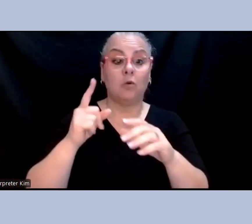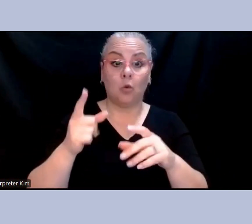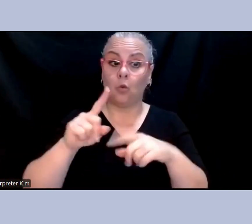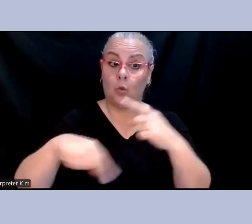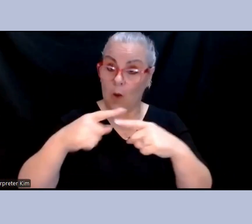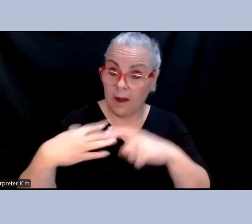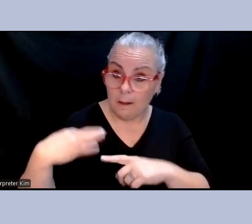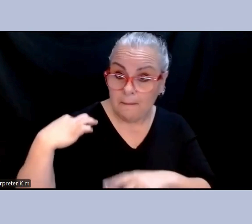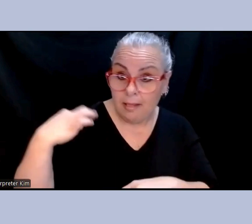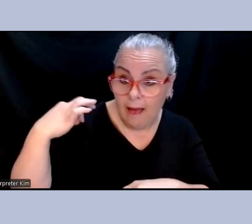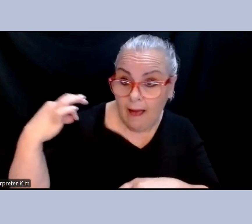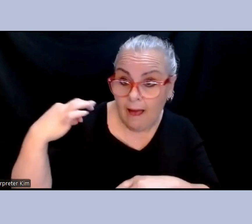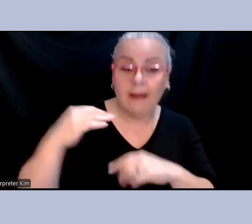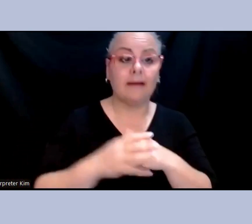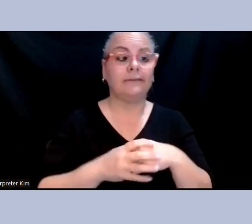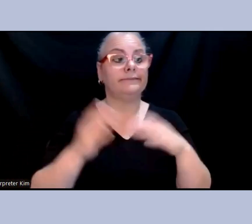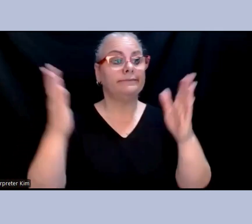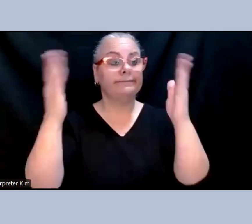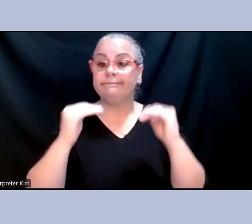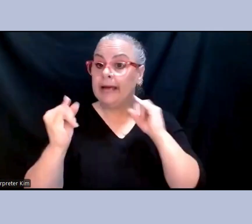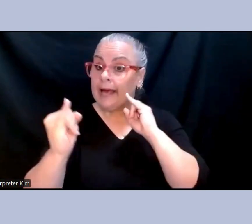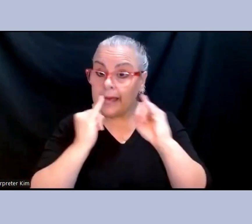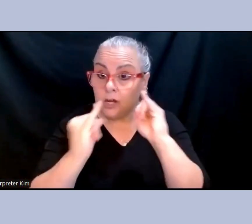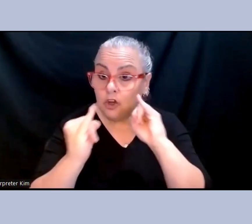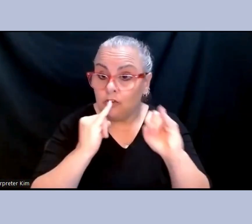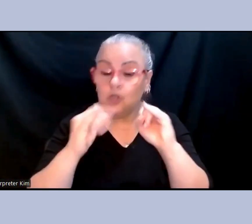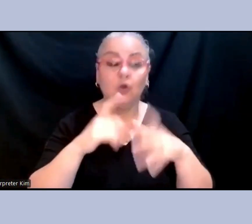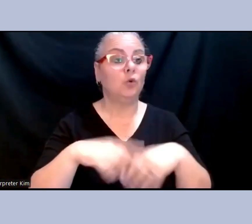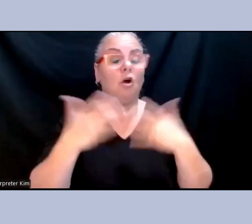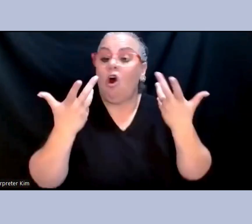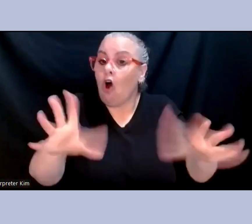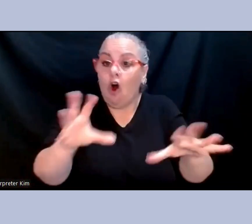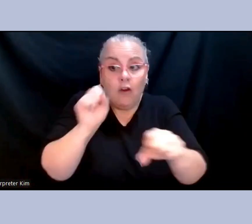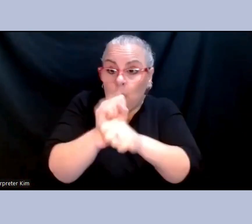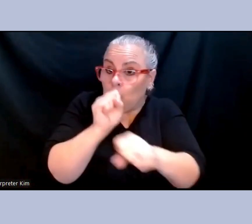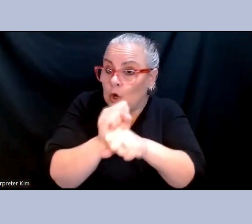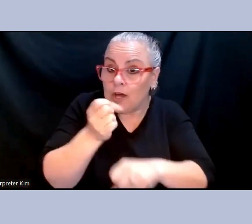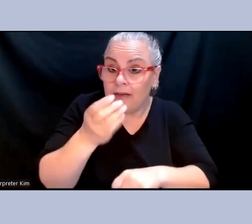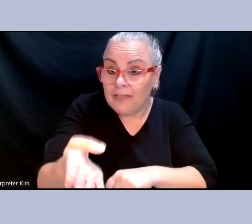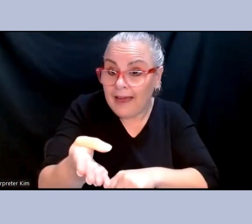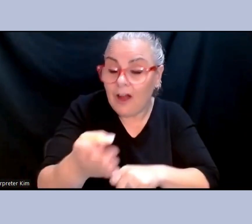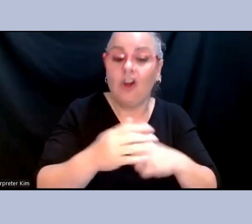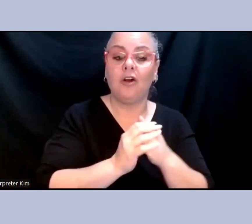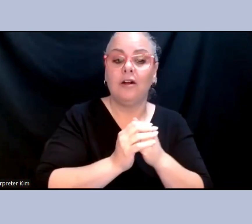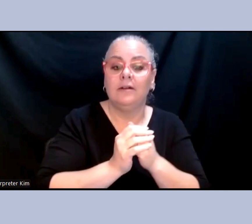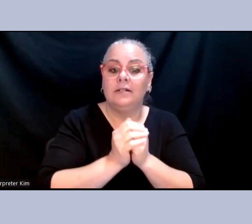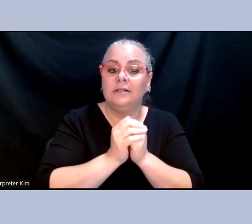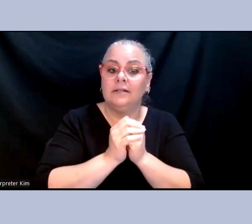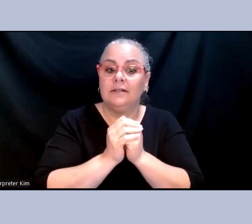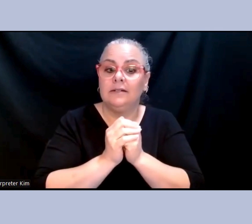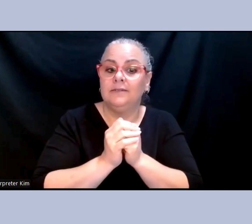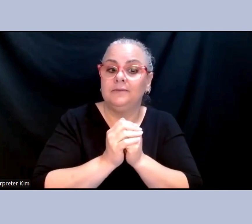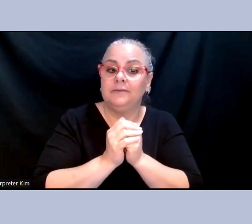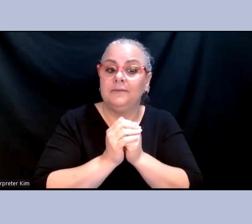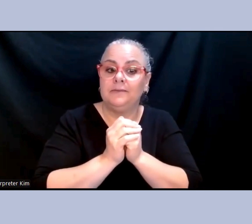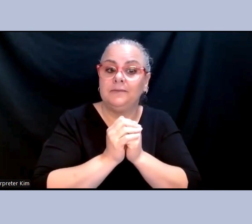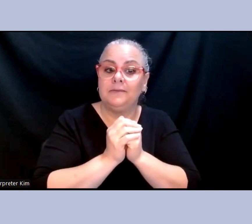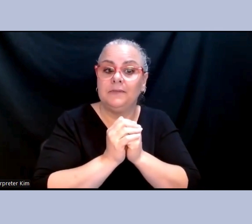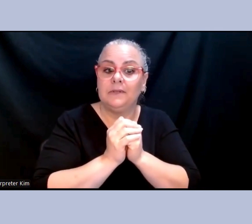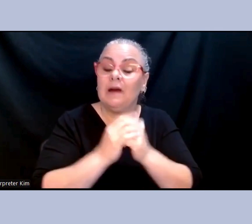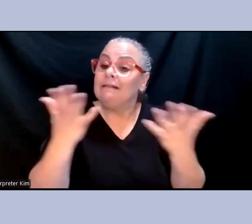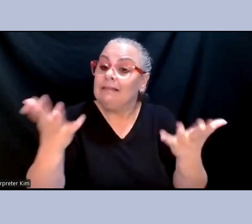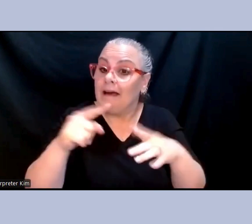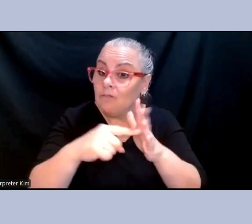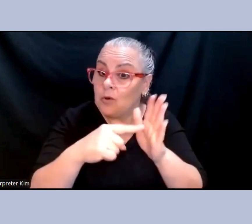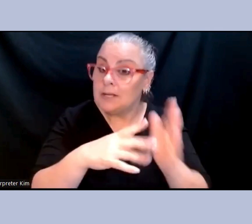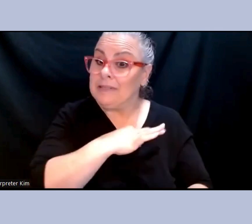job, interview for a job, do the job, or enjoy the benefits and privileges of employment, like a staff